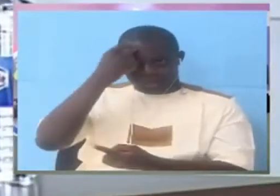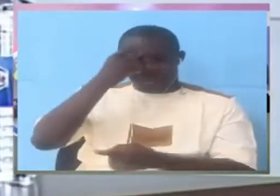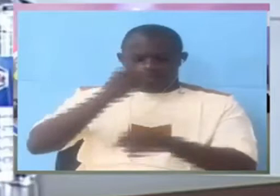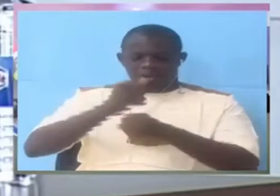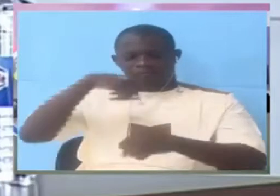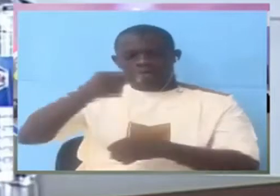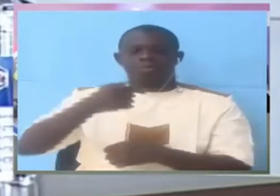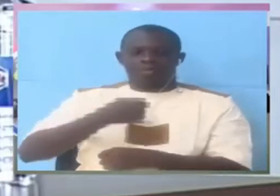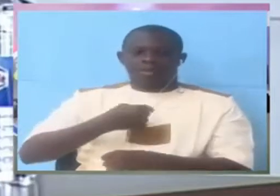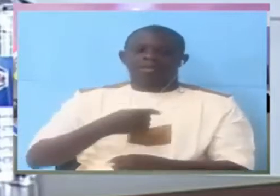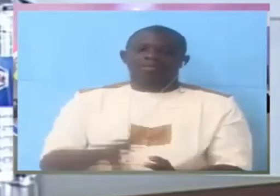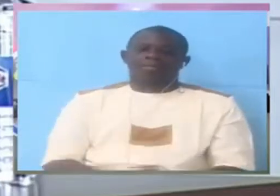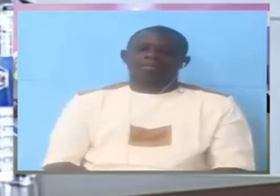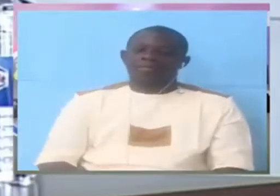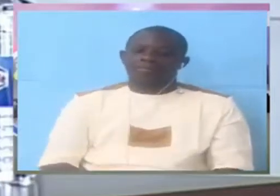In